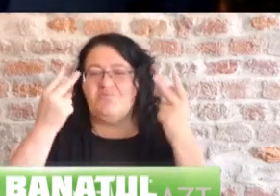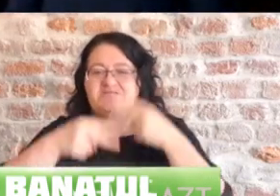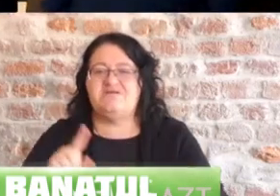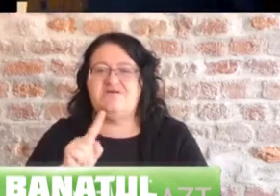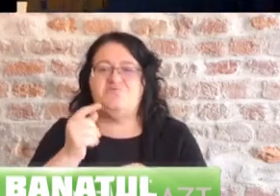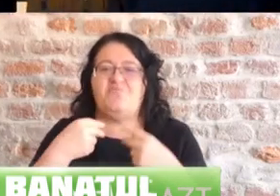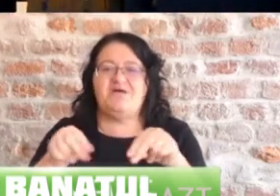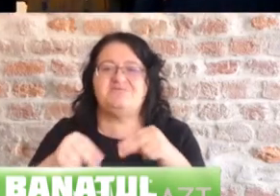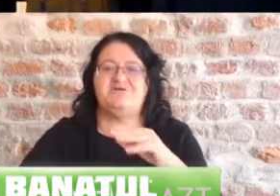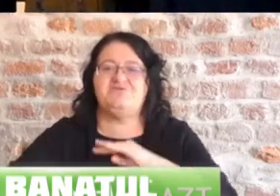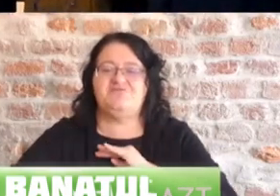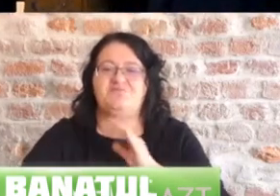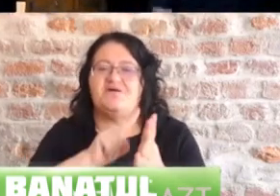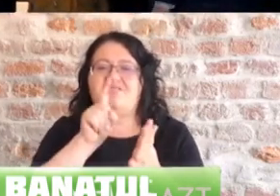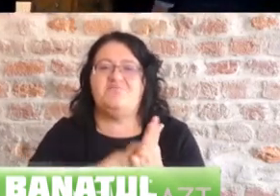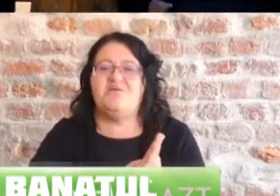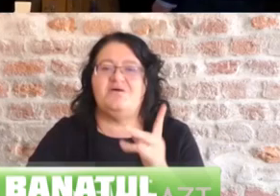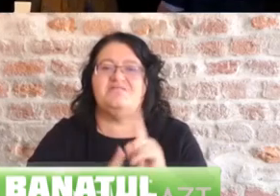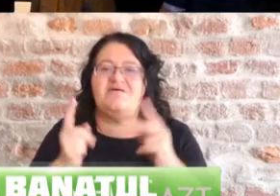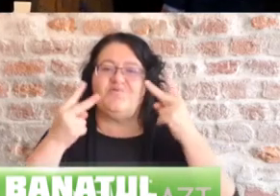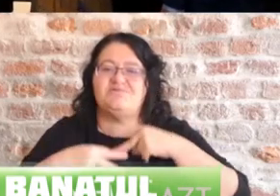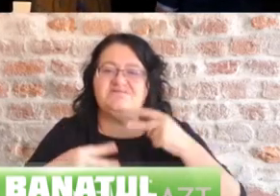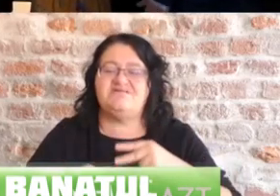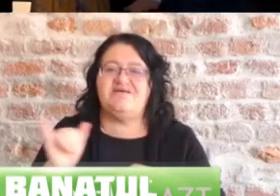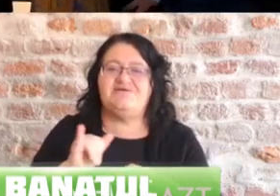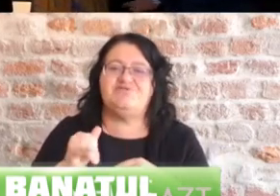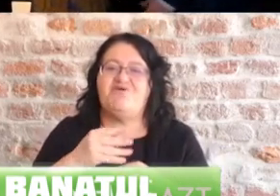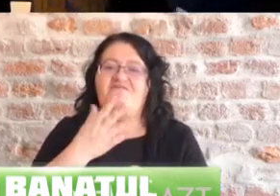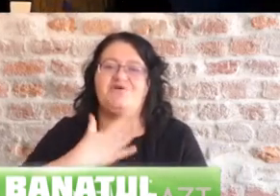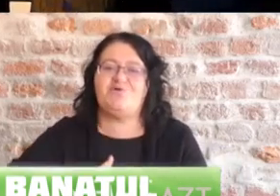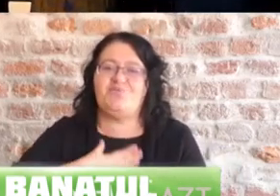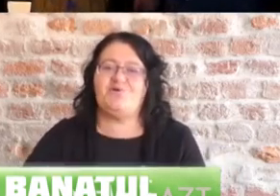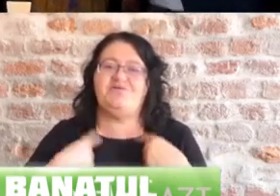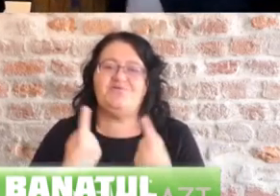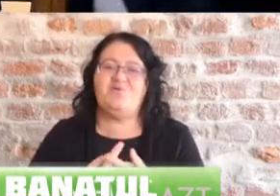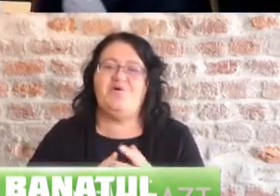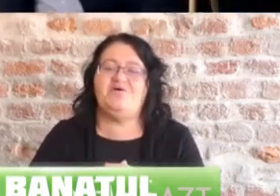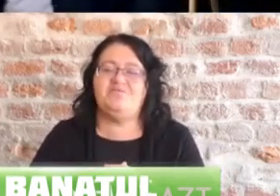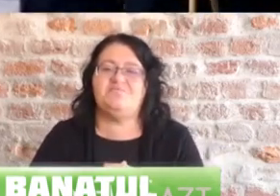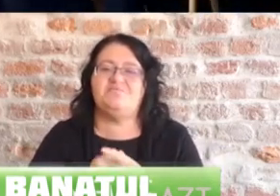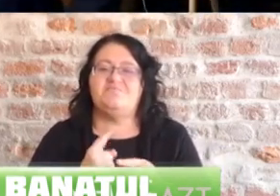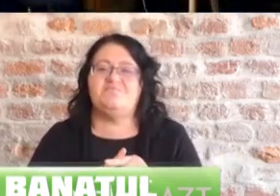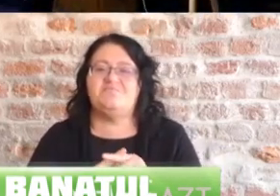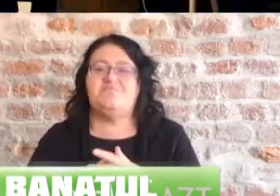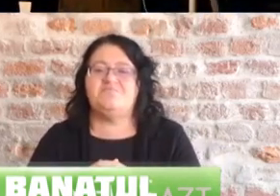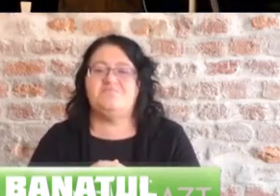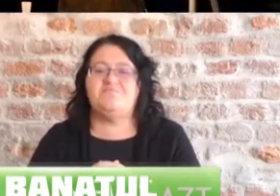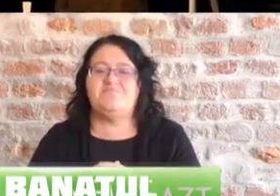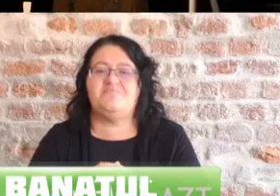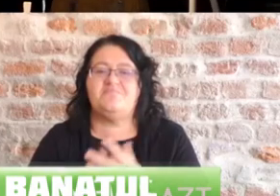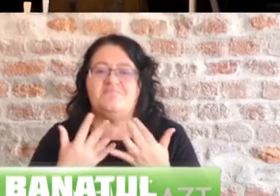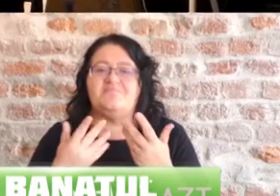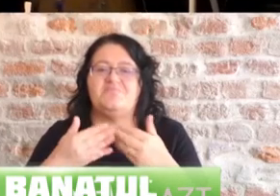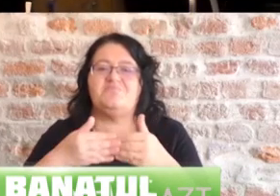seama că nu am explicat suficient și ne întrebam dacă oare o să înțeleagă cineva ce am vrut noi. And so, members